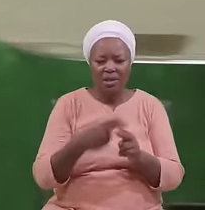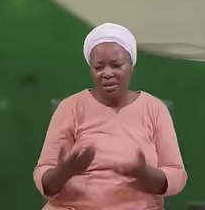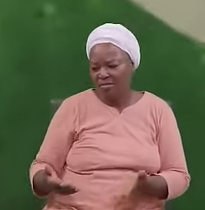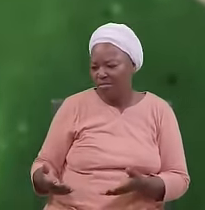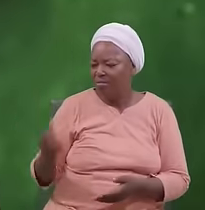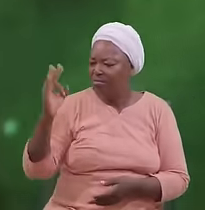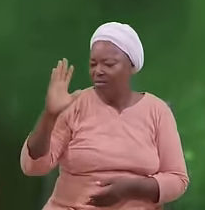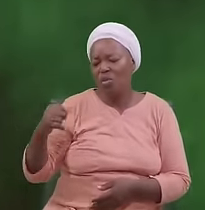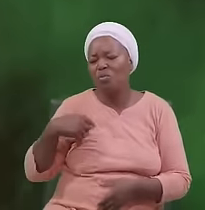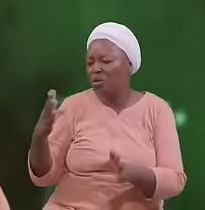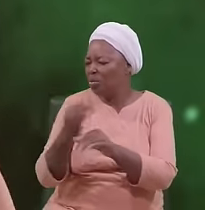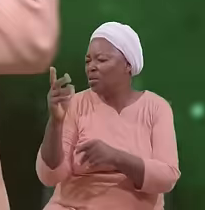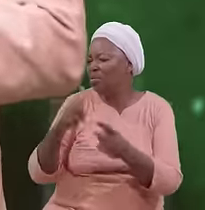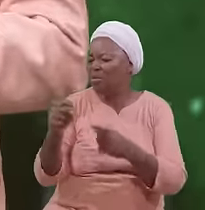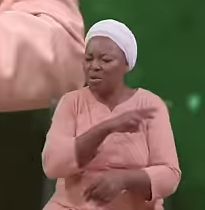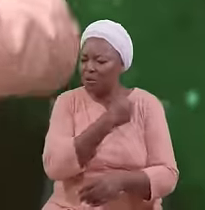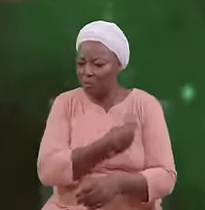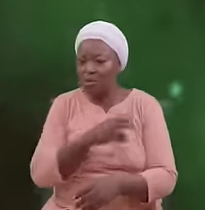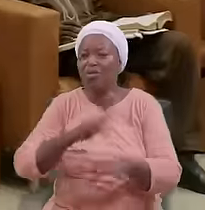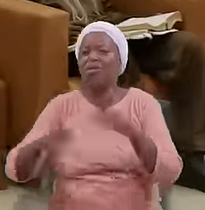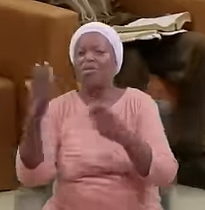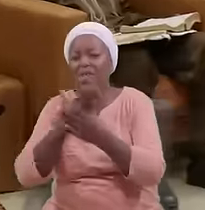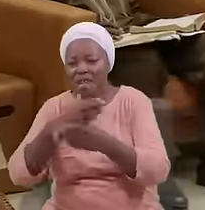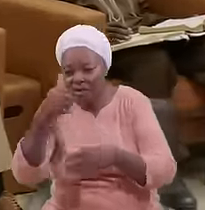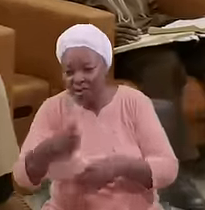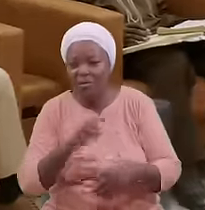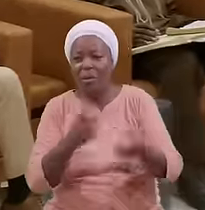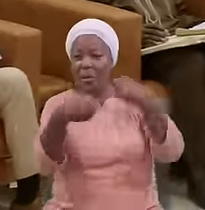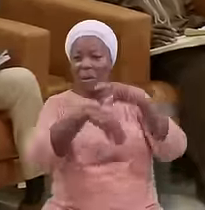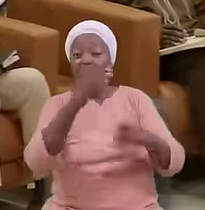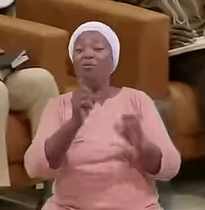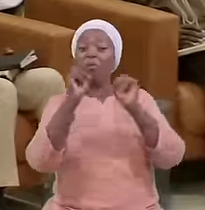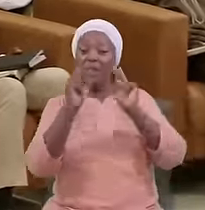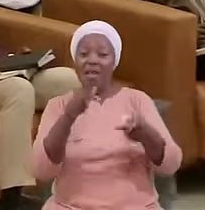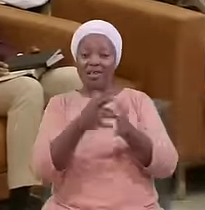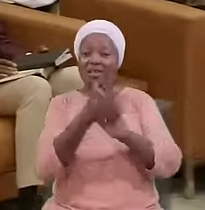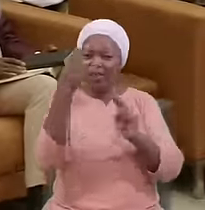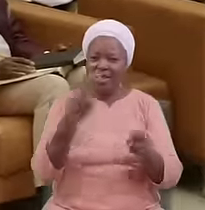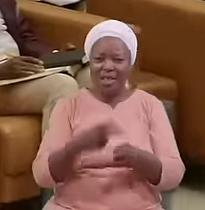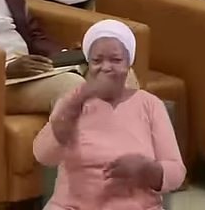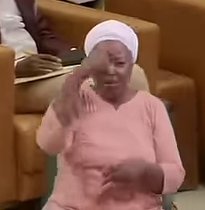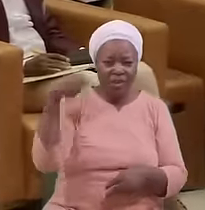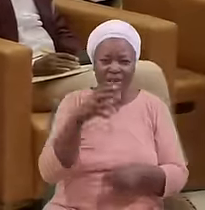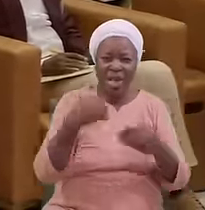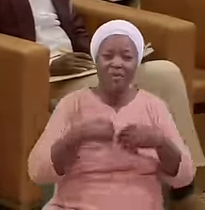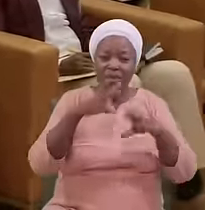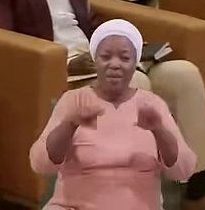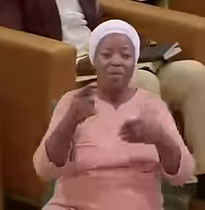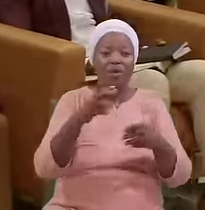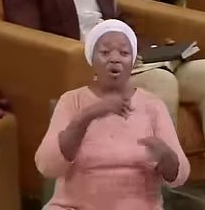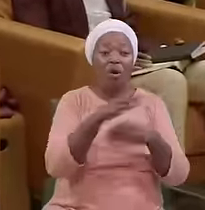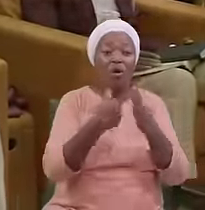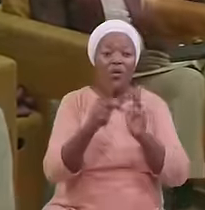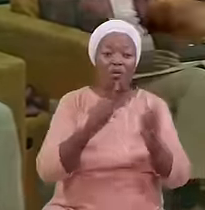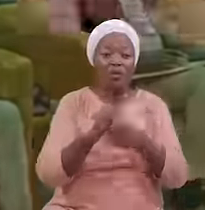He'll come out well. Because he has given you all the people that sail with thee.